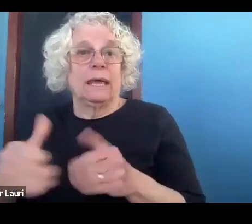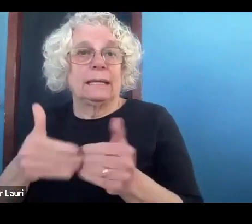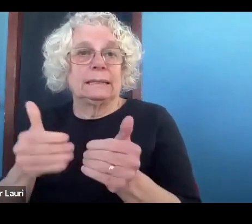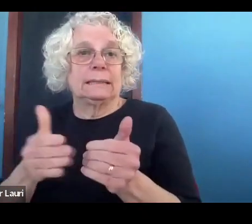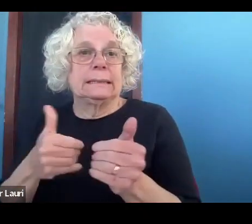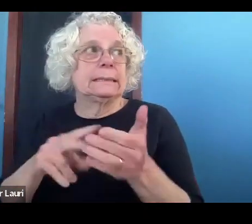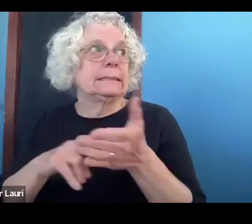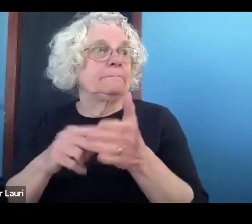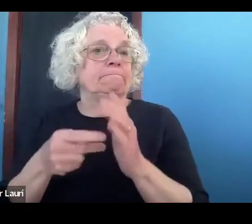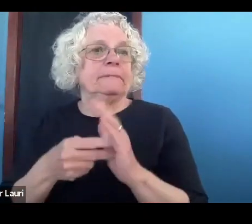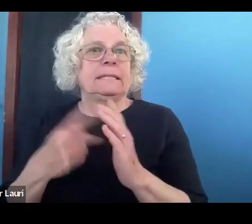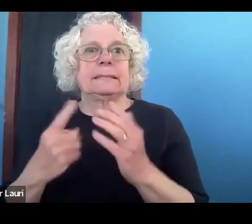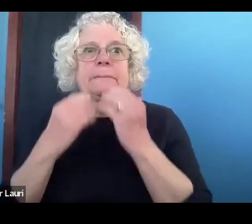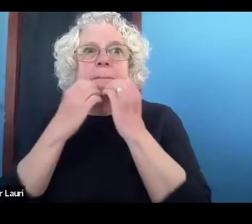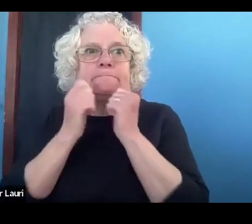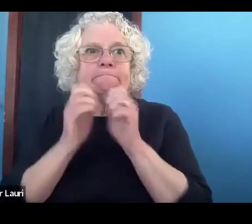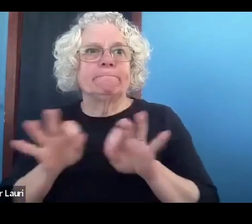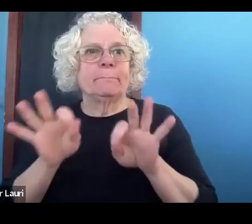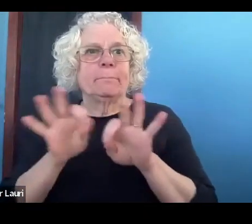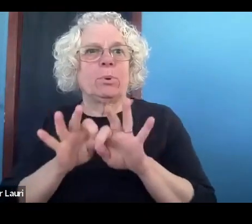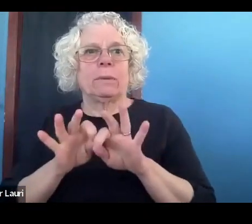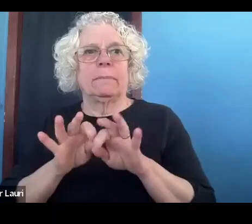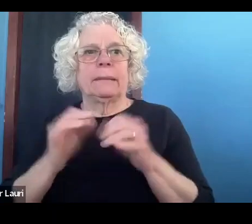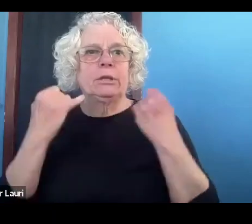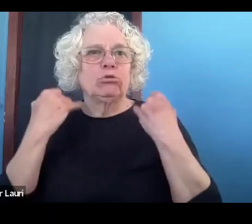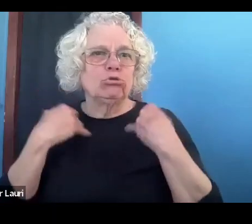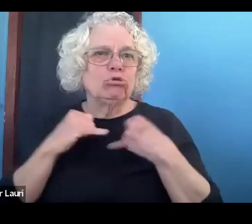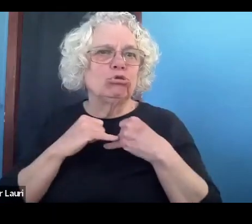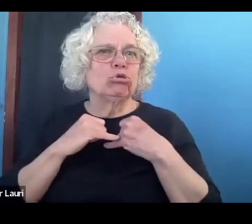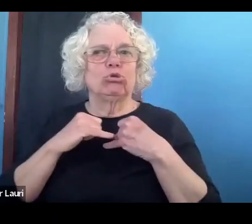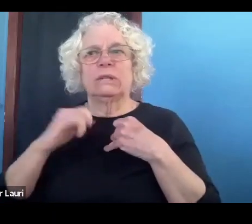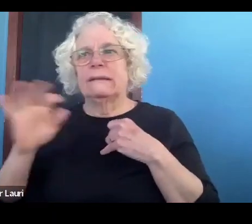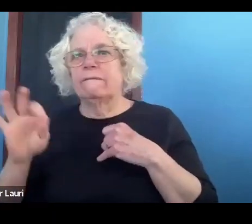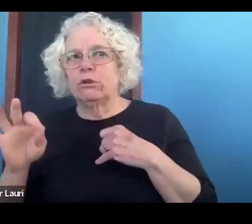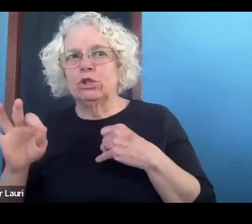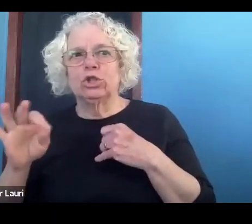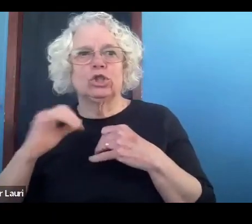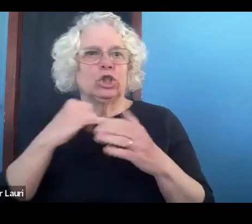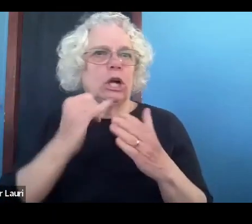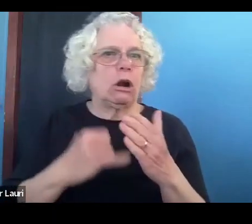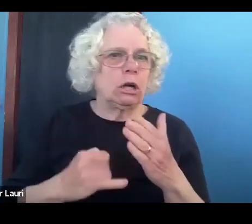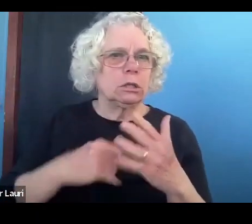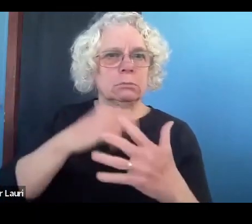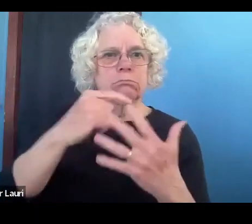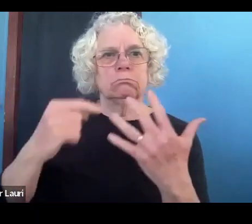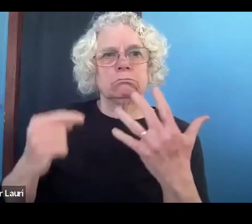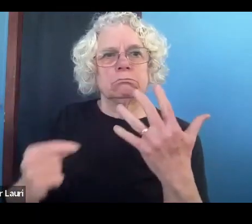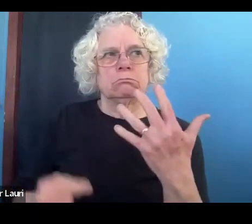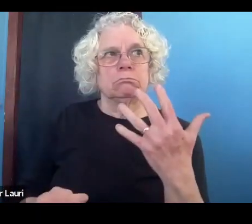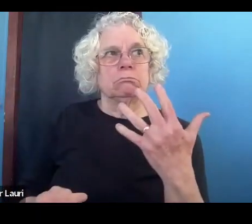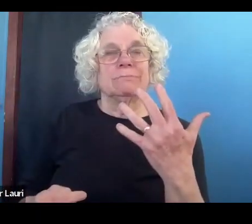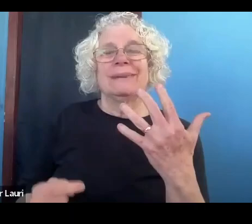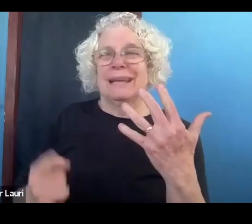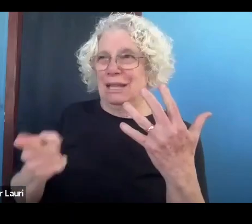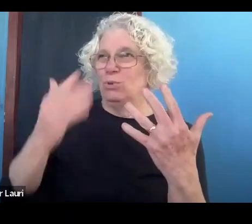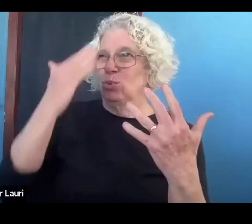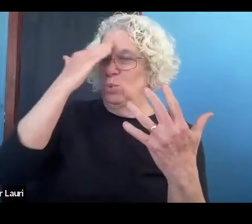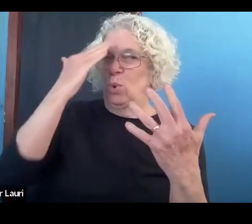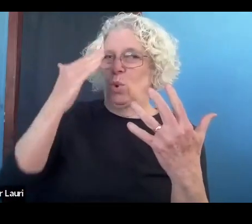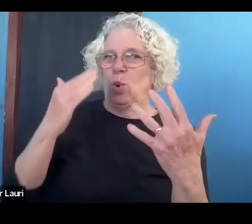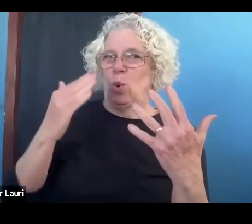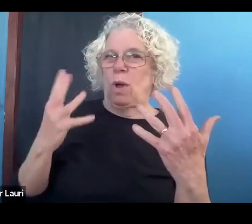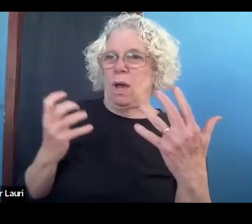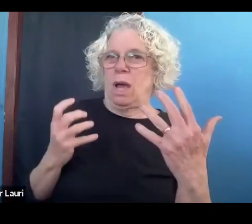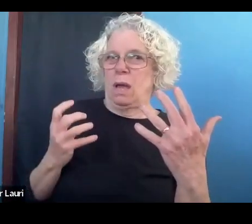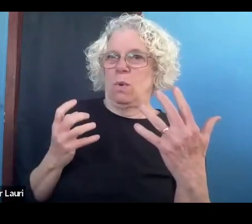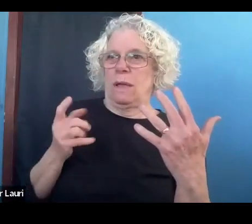things that are really important to you, whether it be jewelry or furniture or artwork, and you know in your head that you